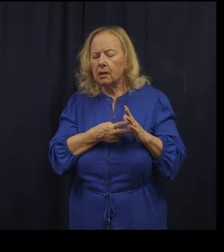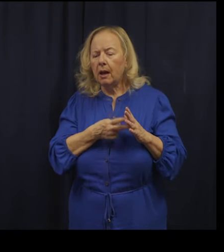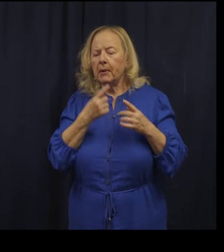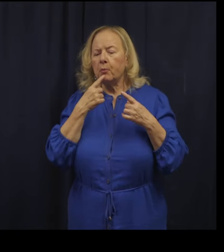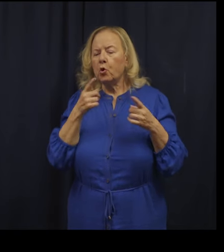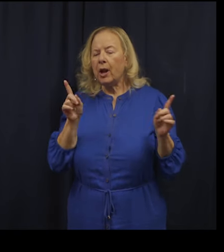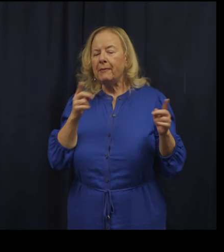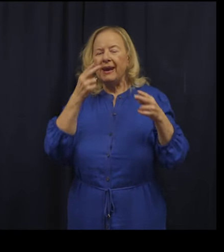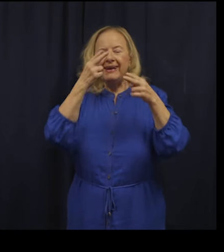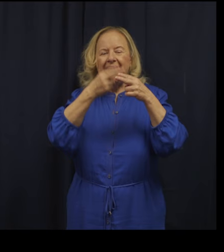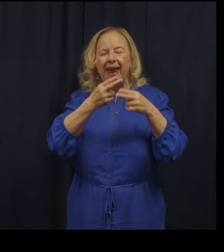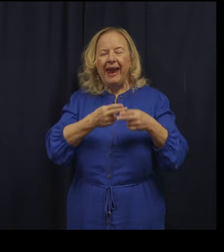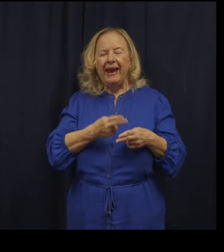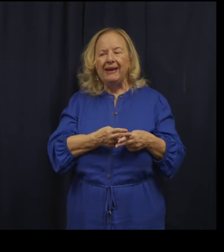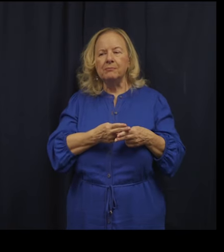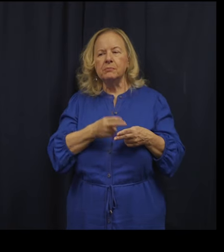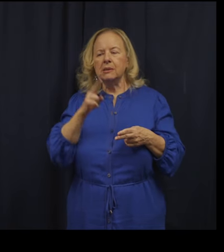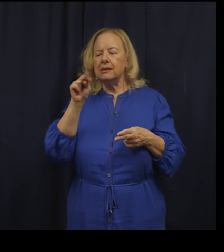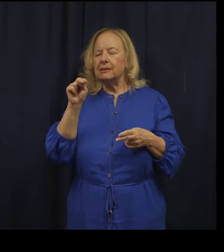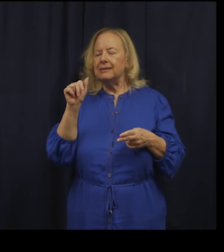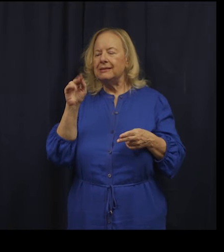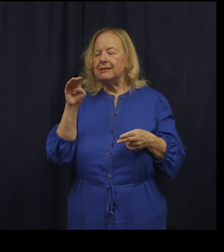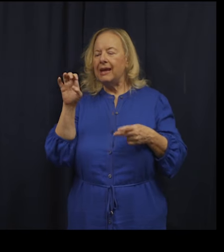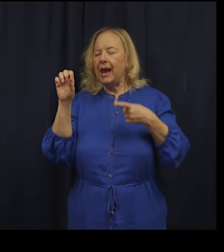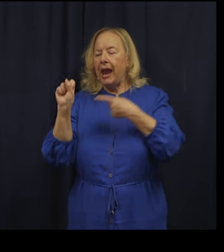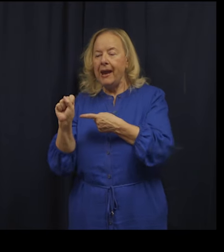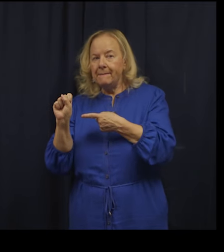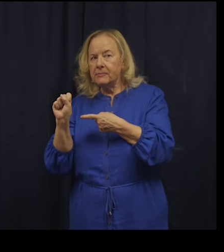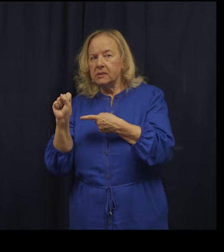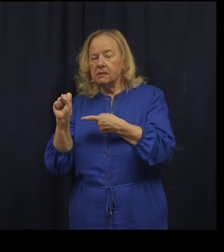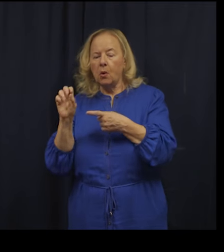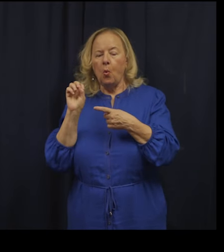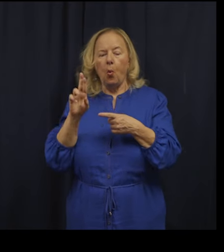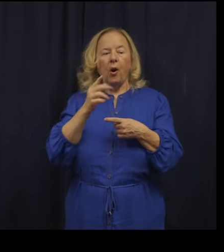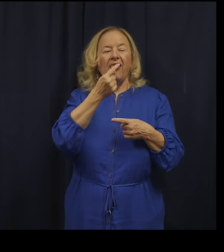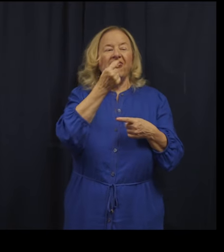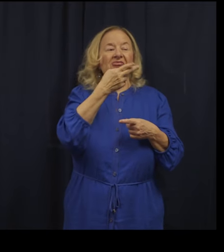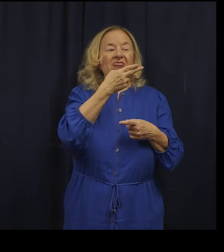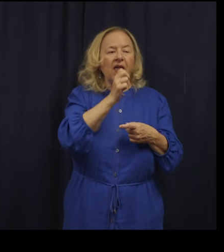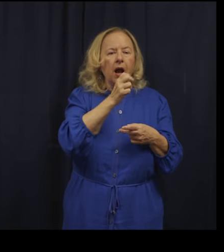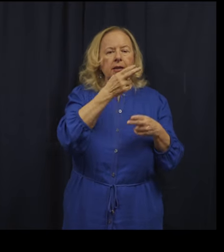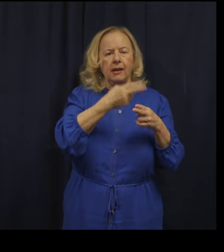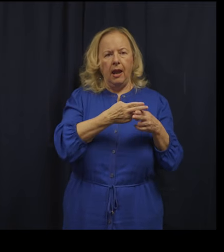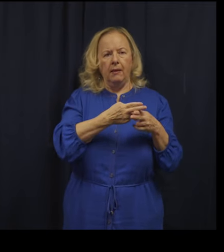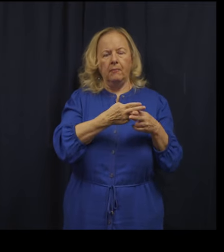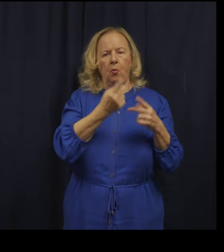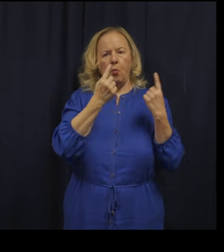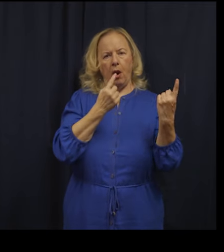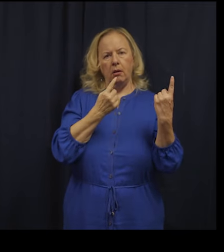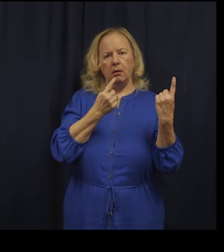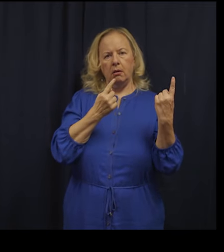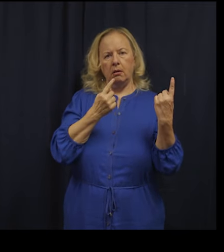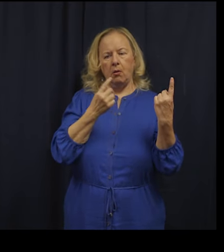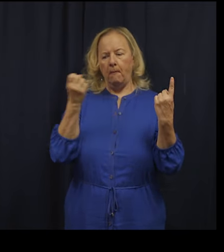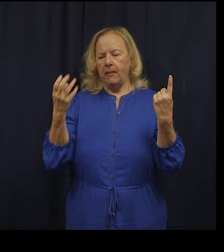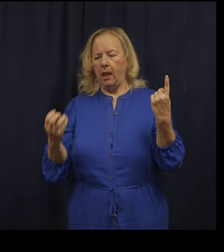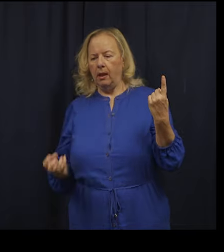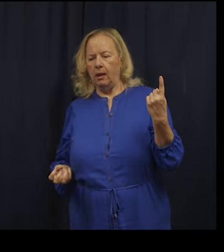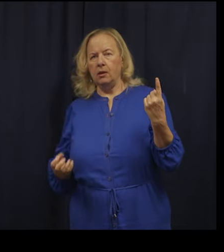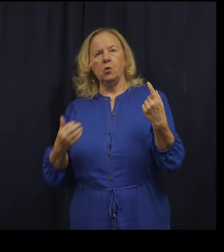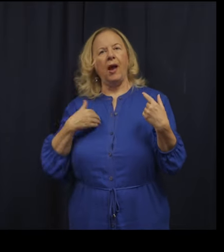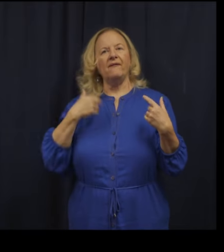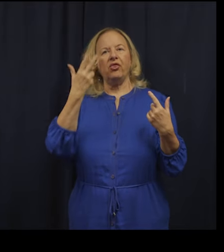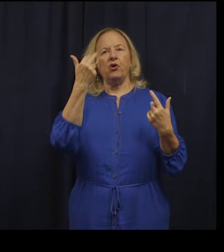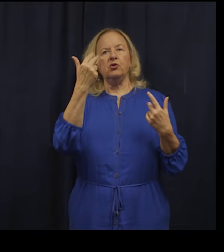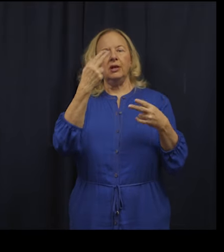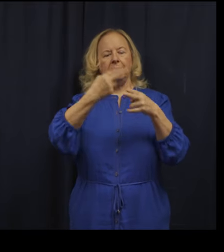the names, plural, of the Lord? Or does he say, I'm going to proclaim the name, singular? Because he gives us 13 different